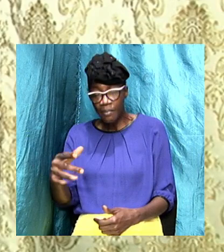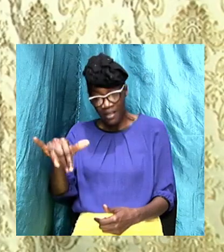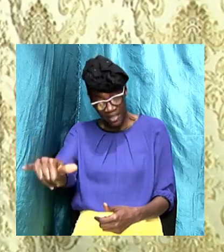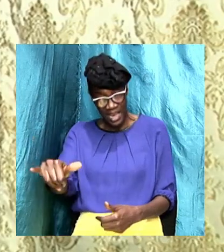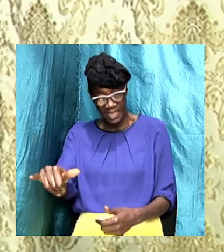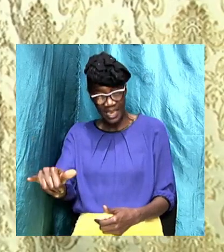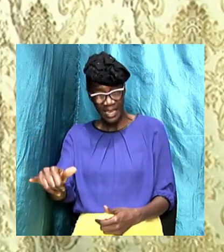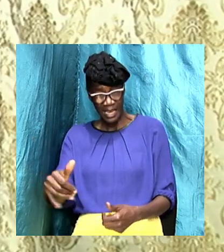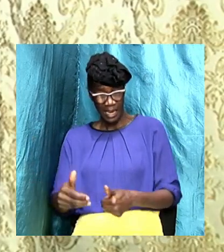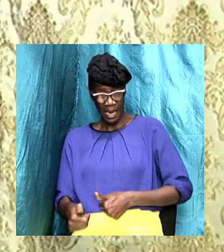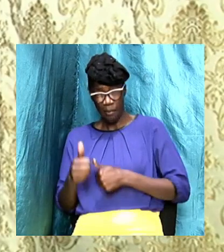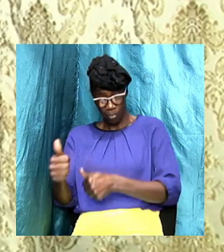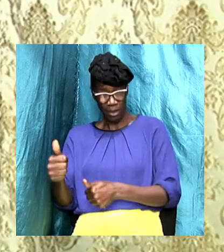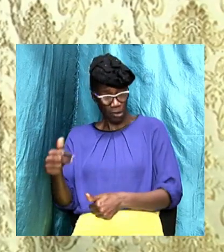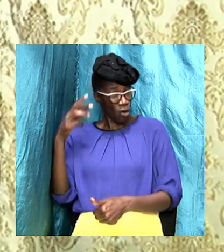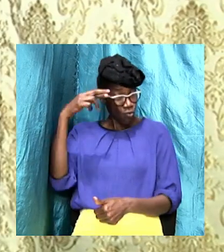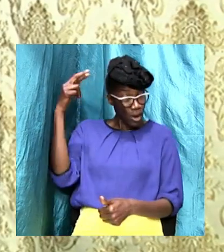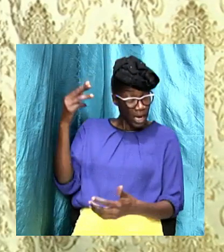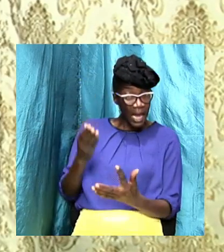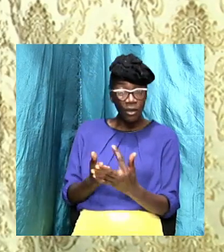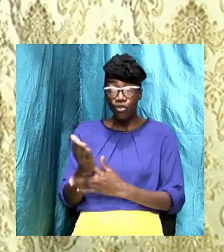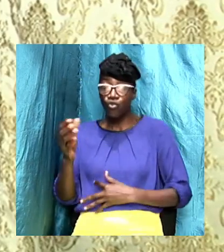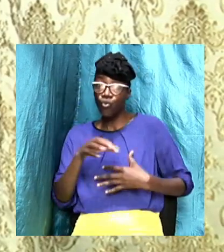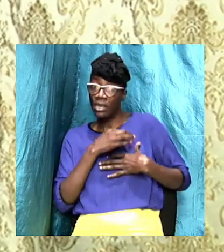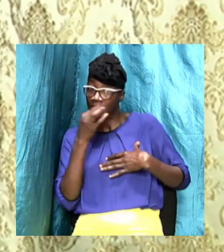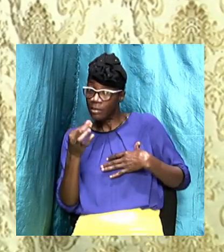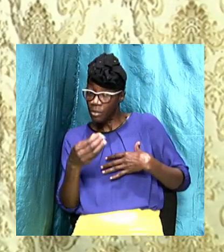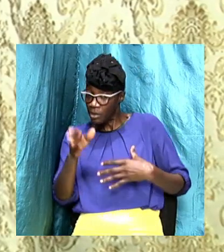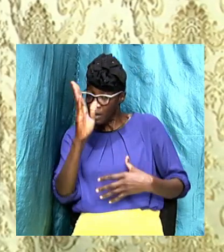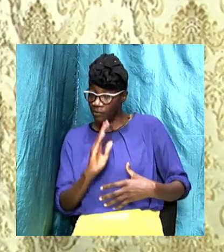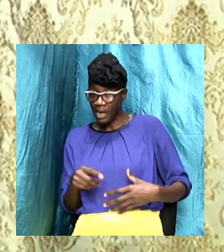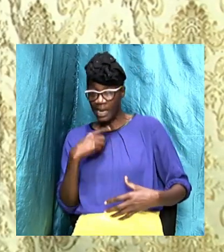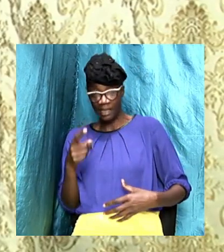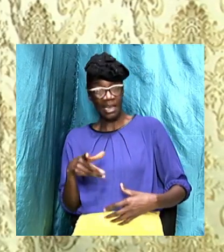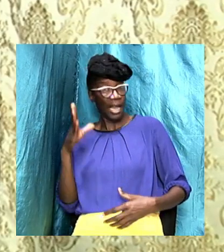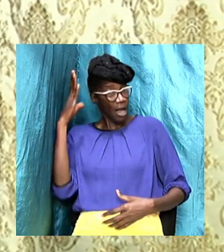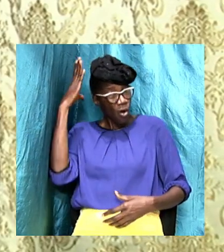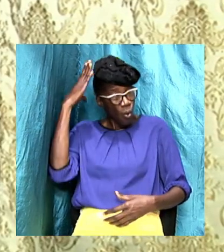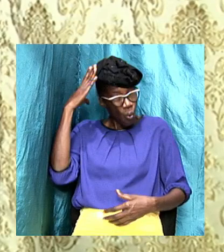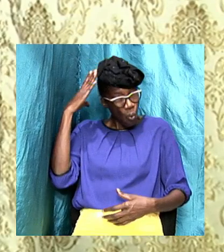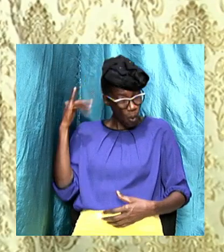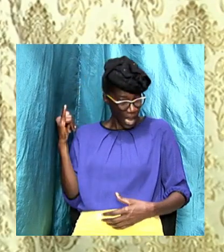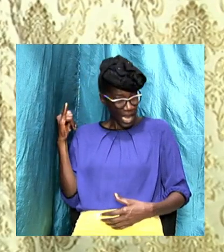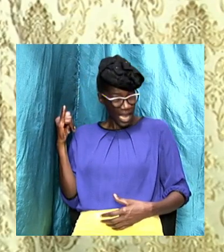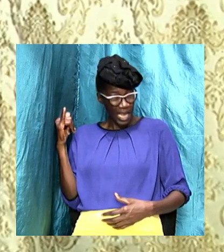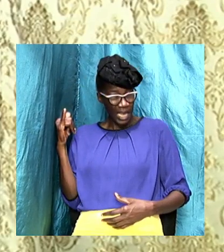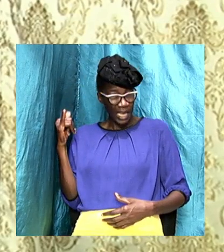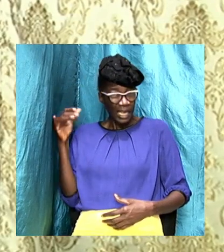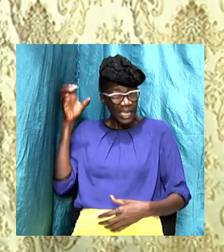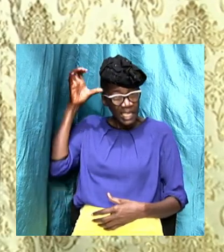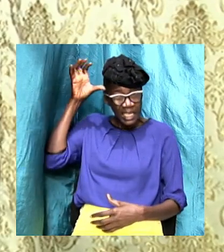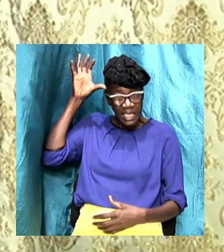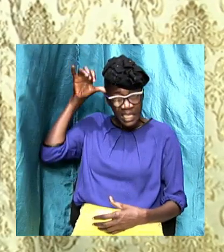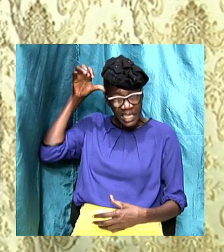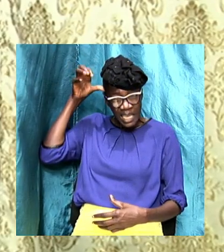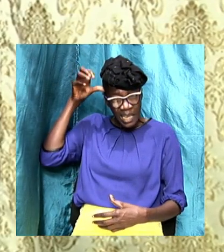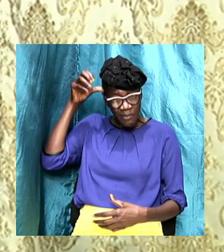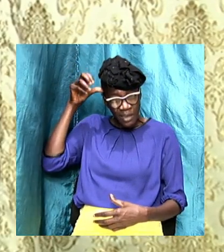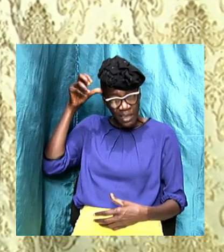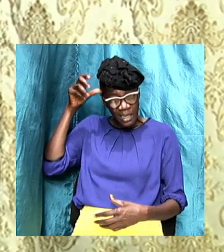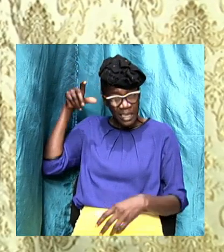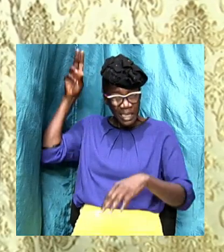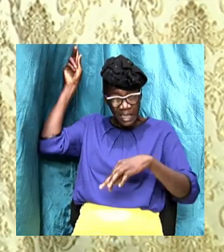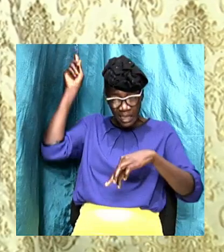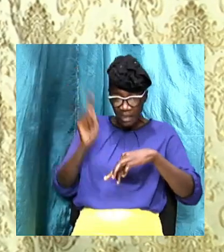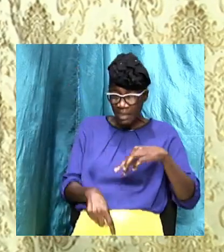apostle recognized through the Spirit of God that they were lying. And he said, why have Satan tempted you to lie